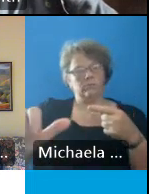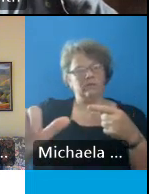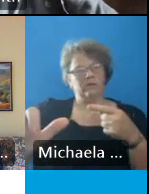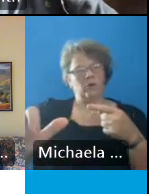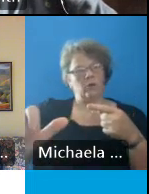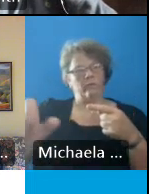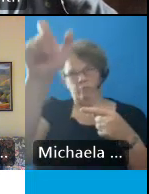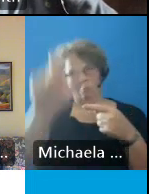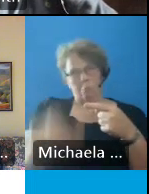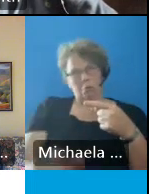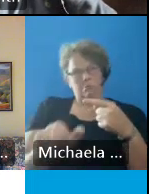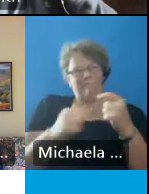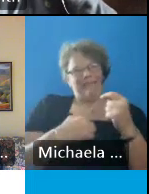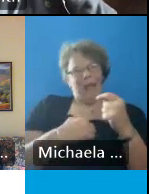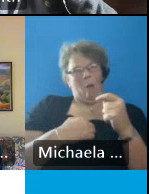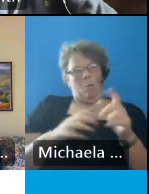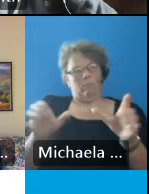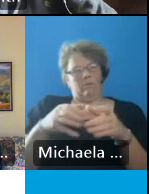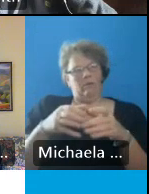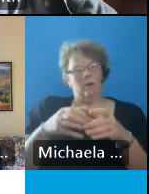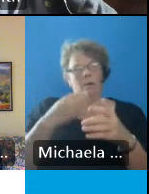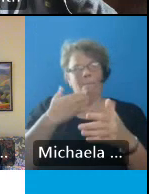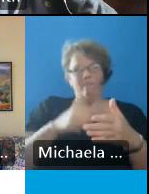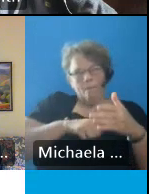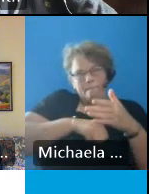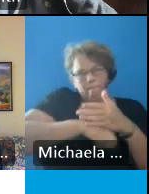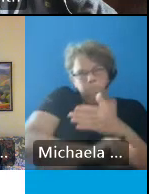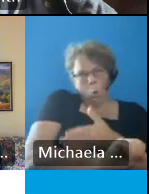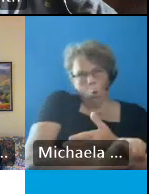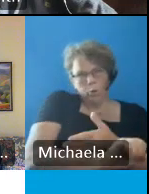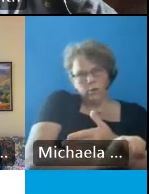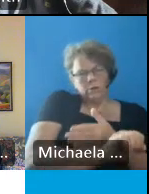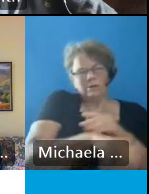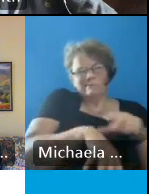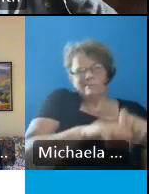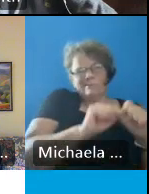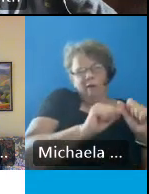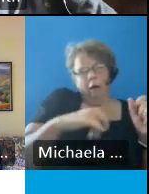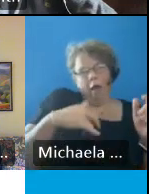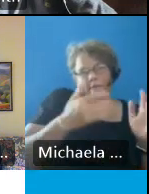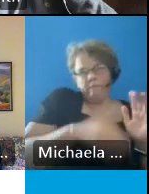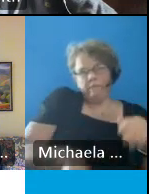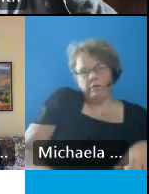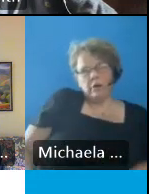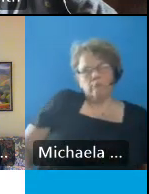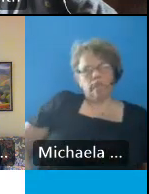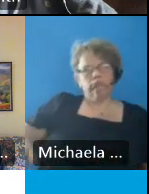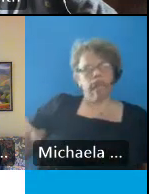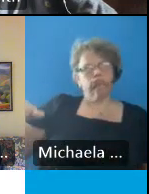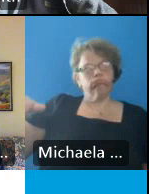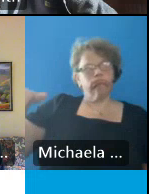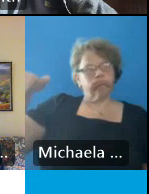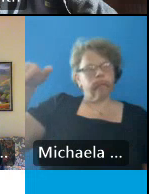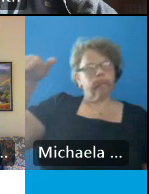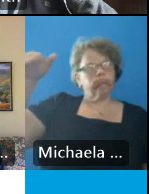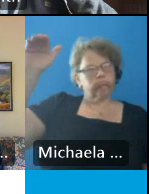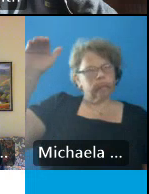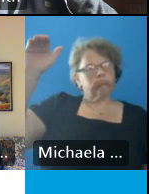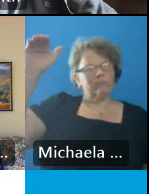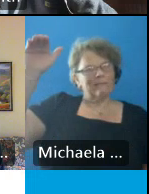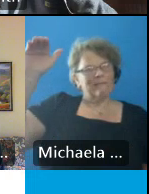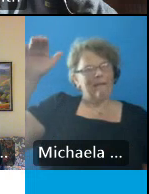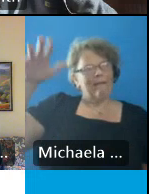our population. So when someone is born and the start of their life and through their childhood, really important around starting